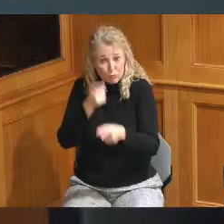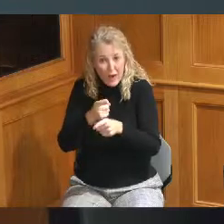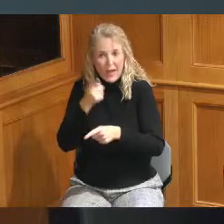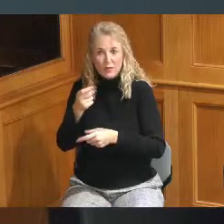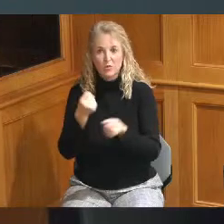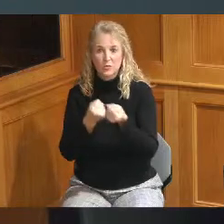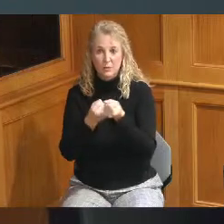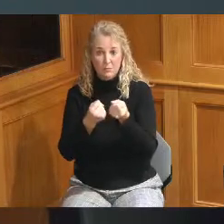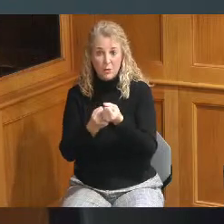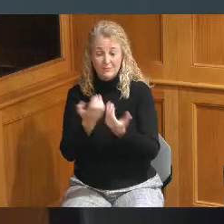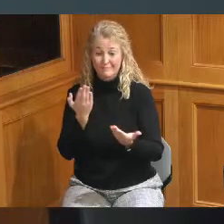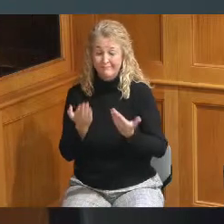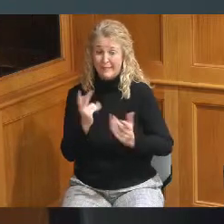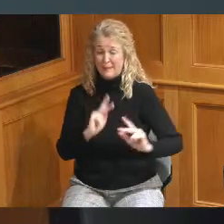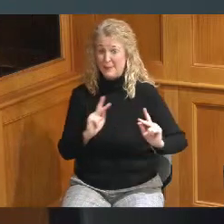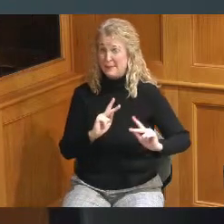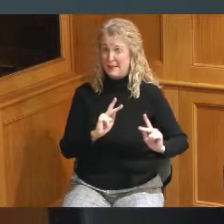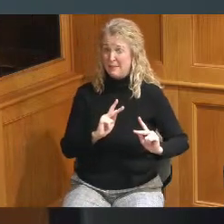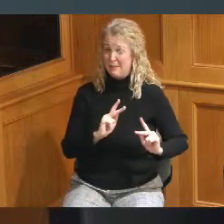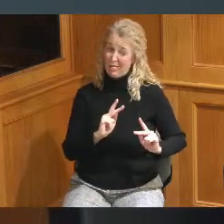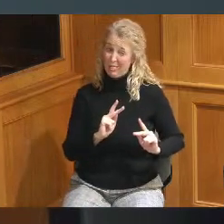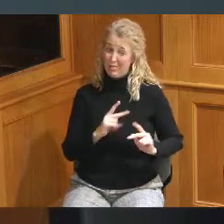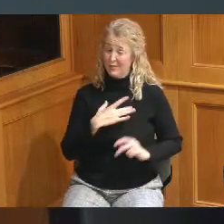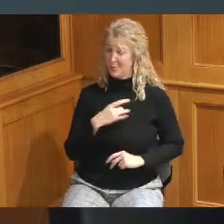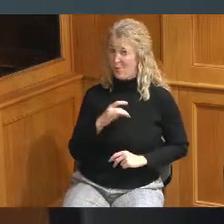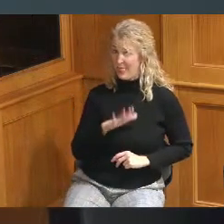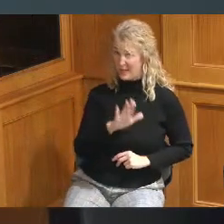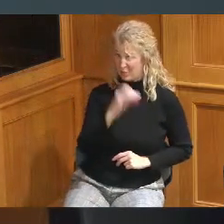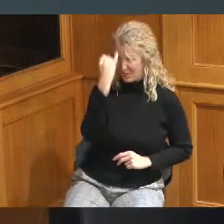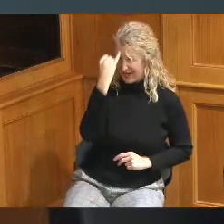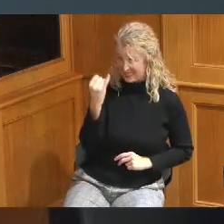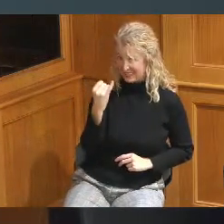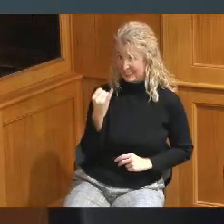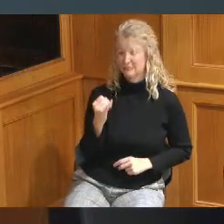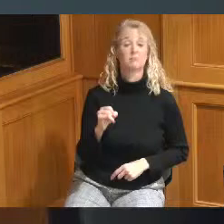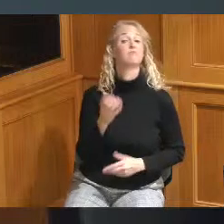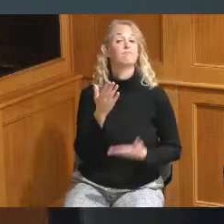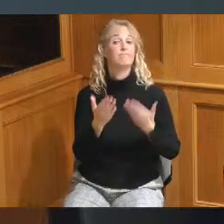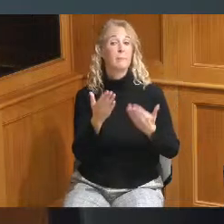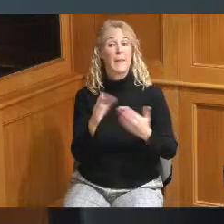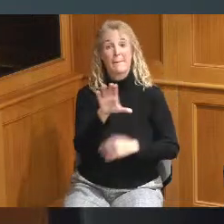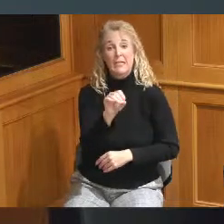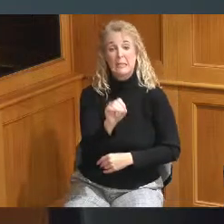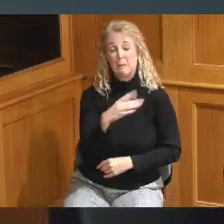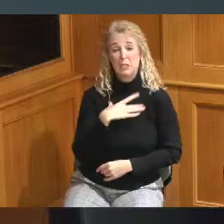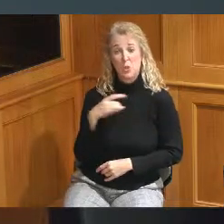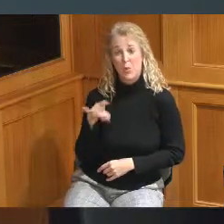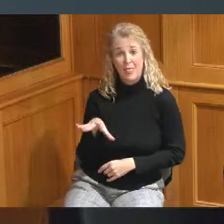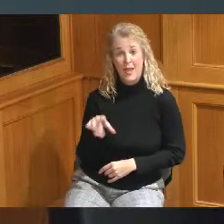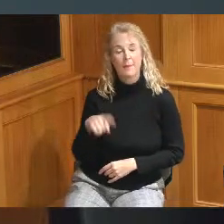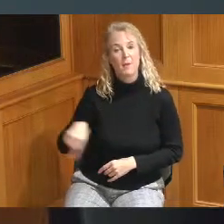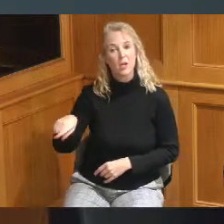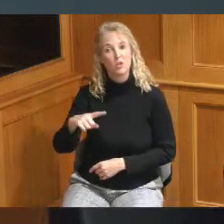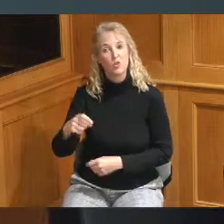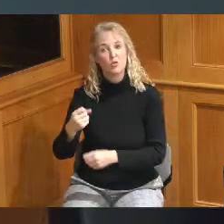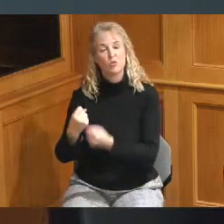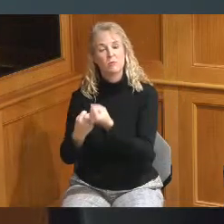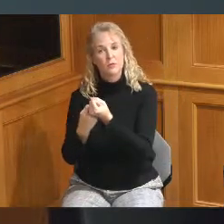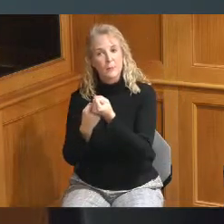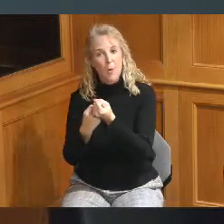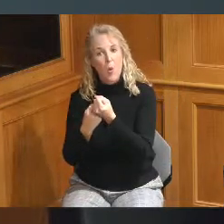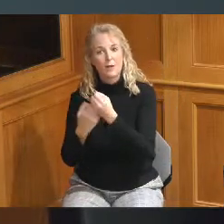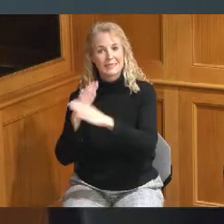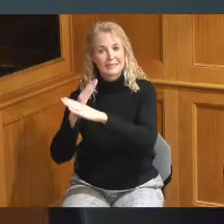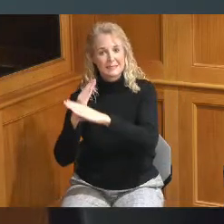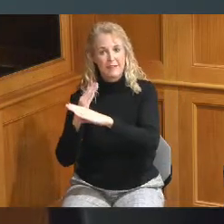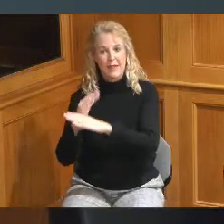popular with the folks that you're dealing with, because these are, high-powered people, but you say, hey, the taxpayers come first. And